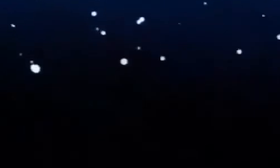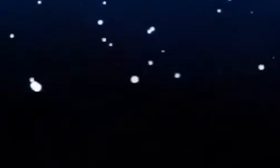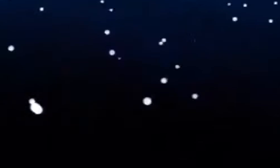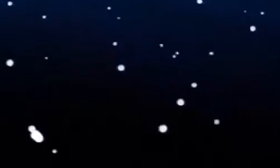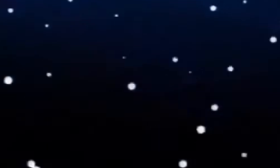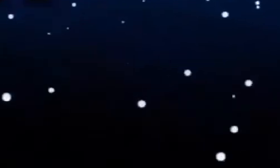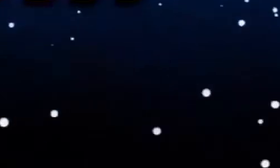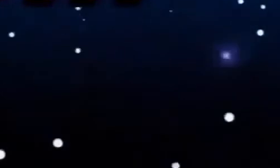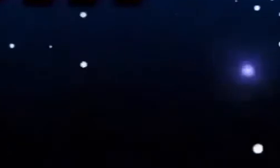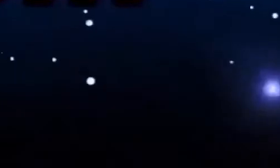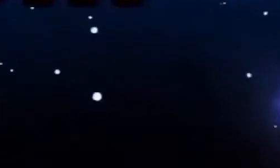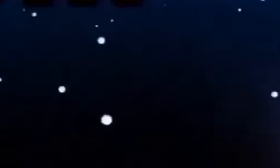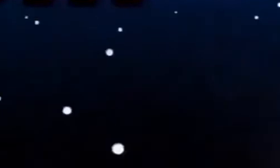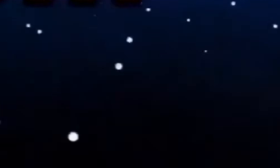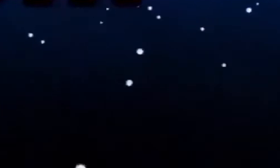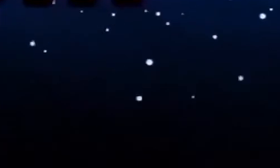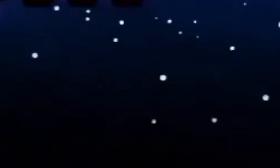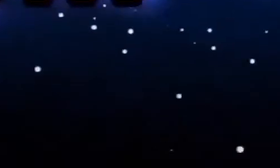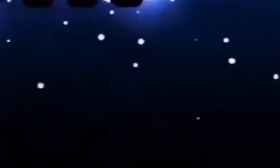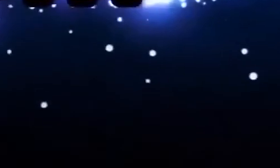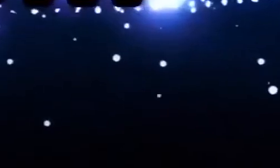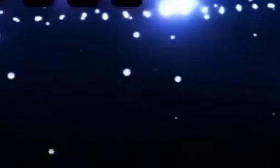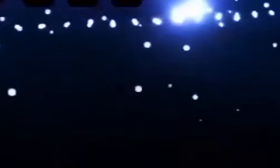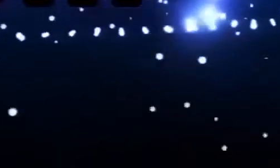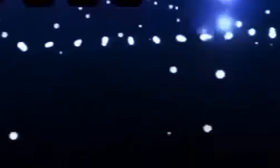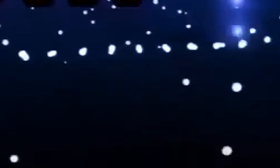Send your questions and comments to